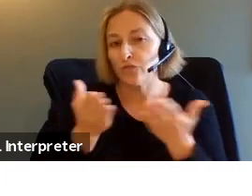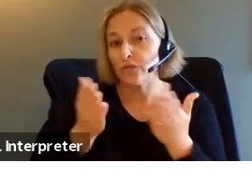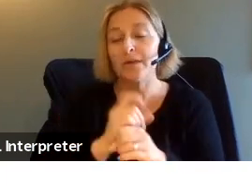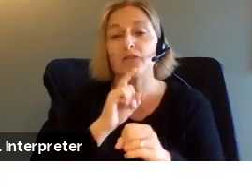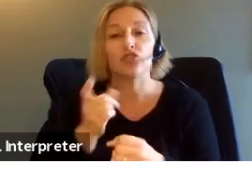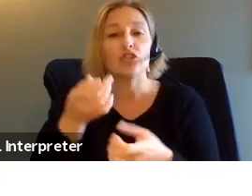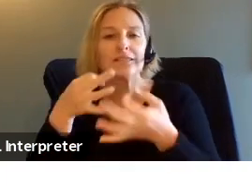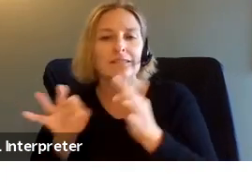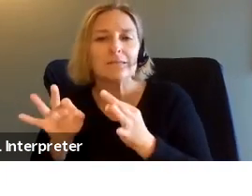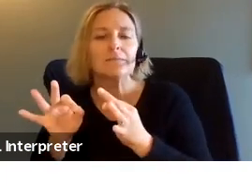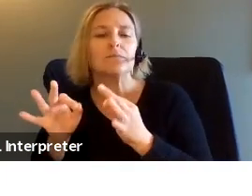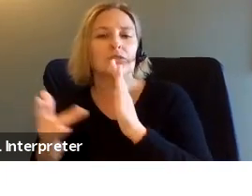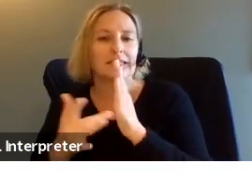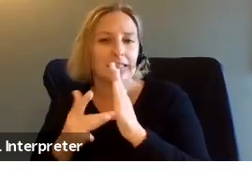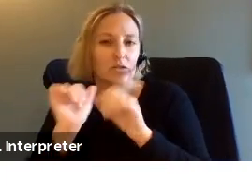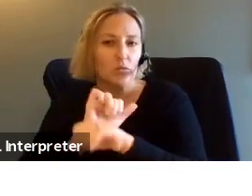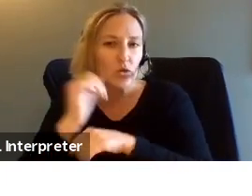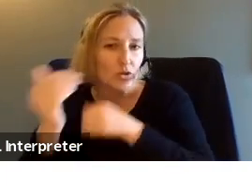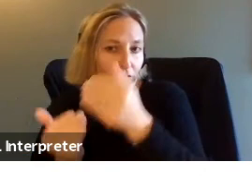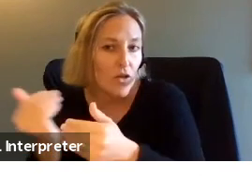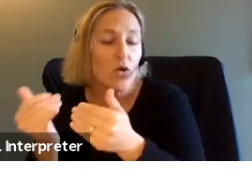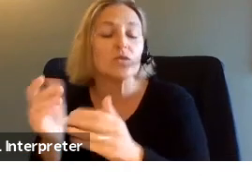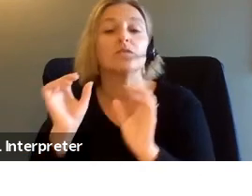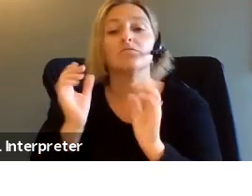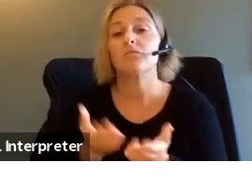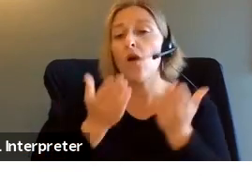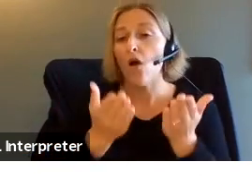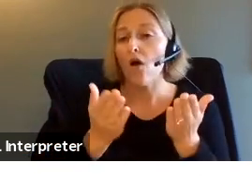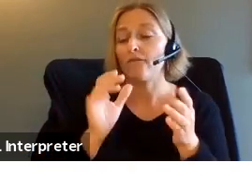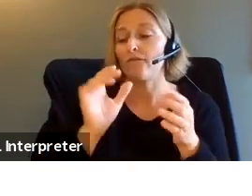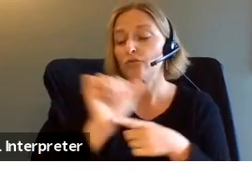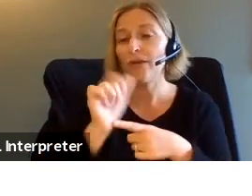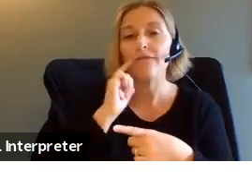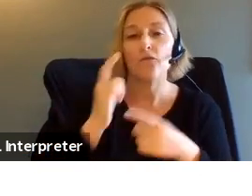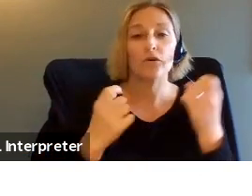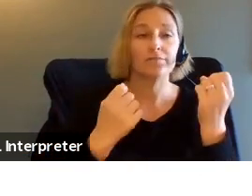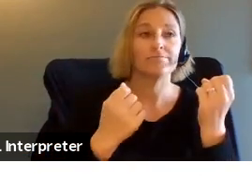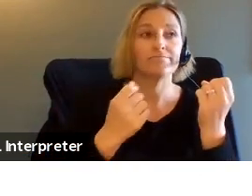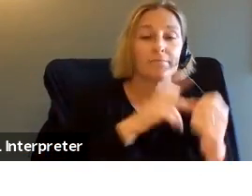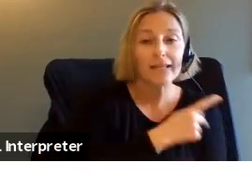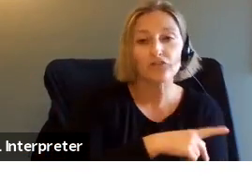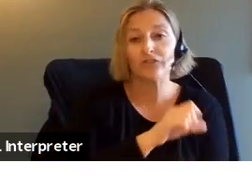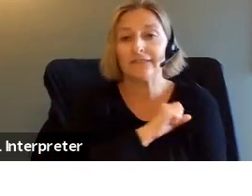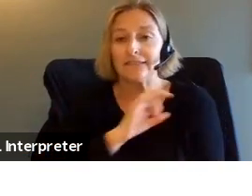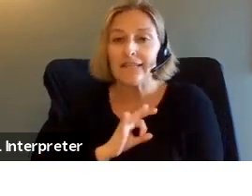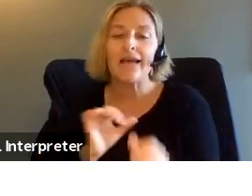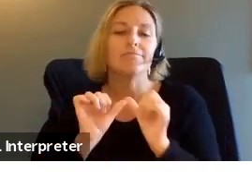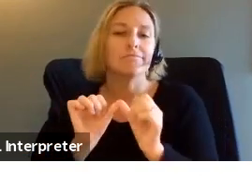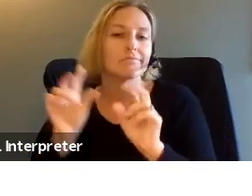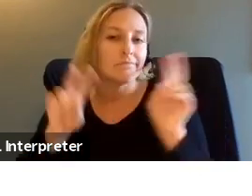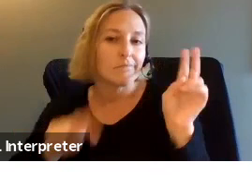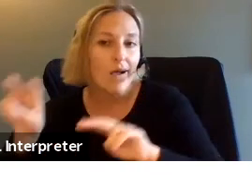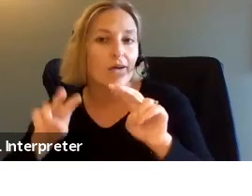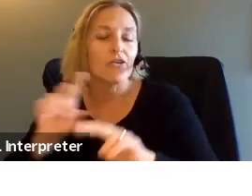and workflows, offer training and support to both patients and staff, and continuously monitor the quality of services